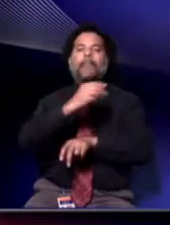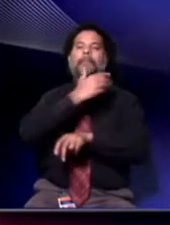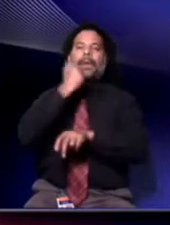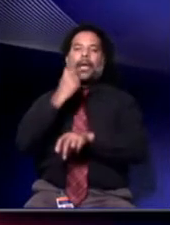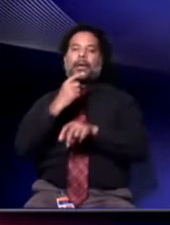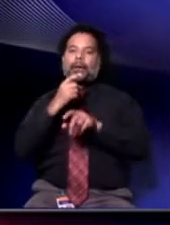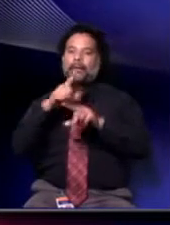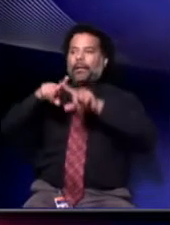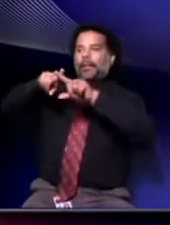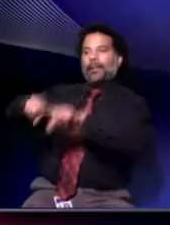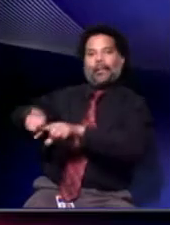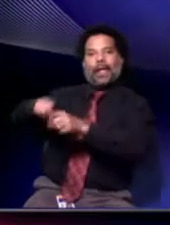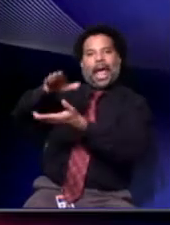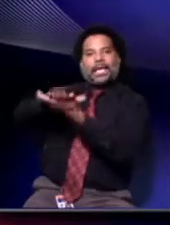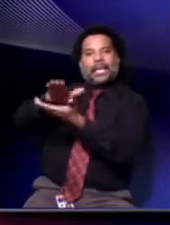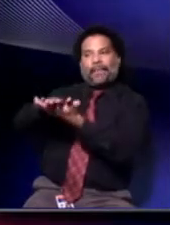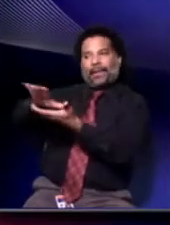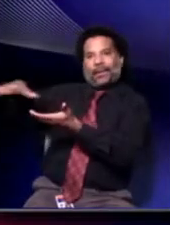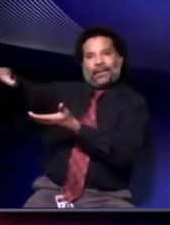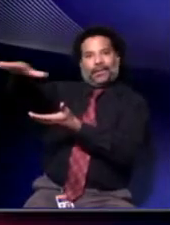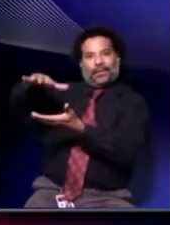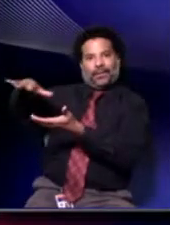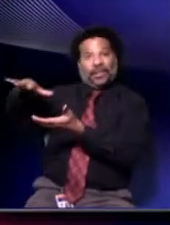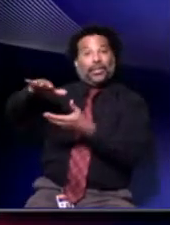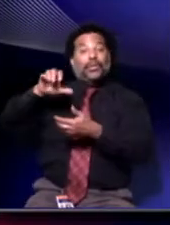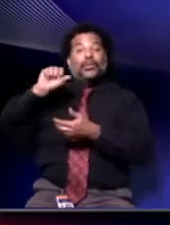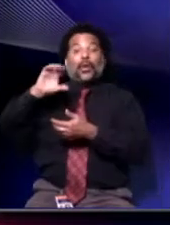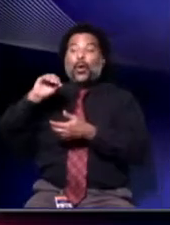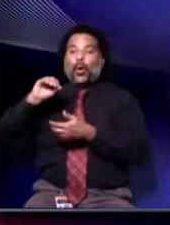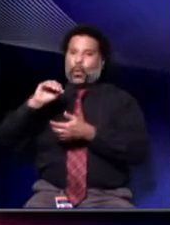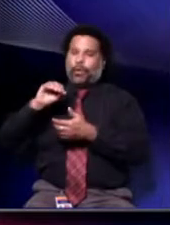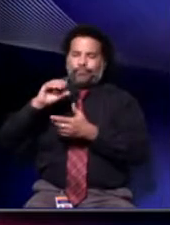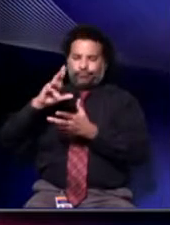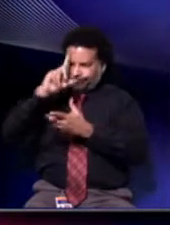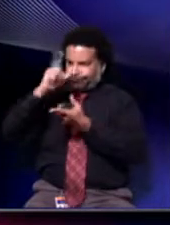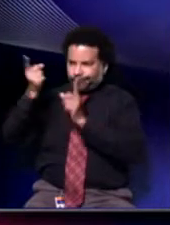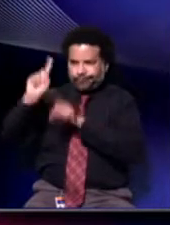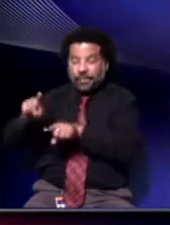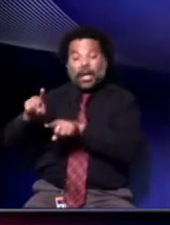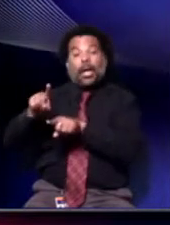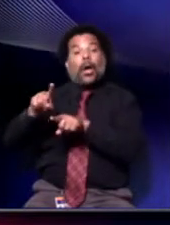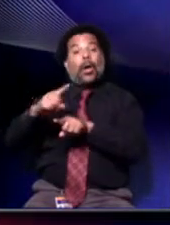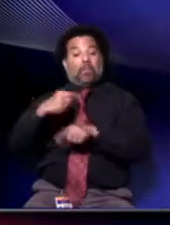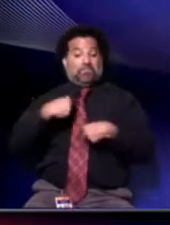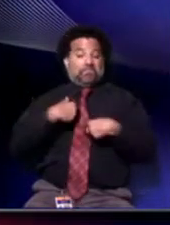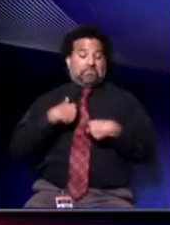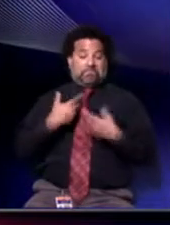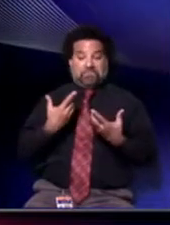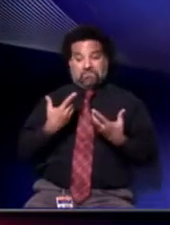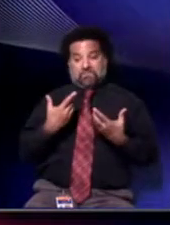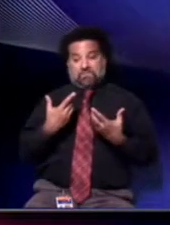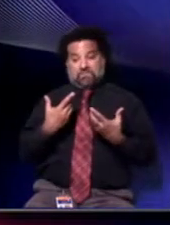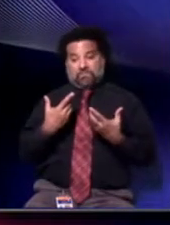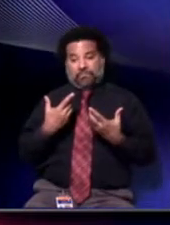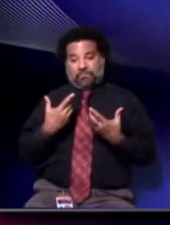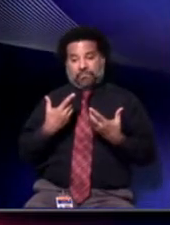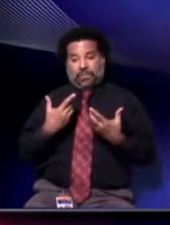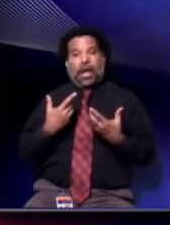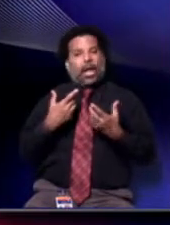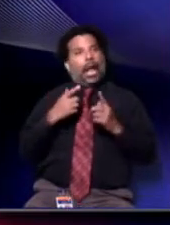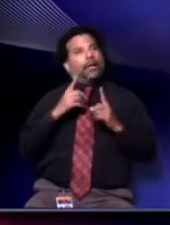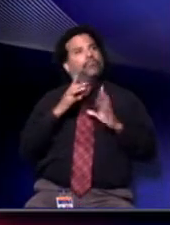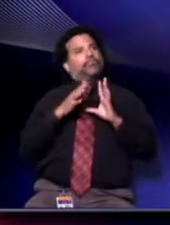and we are firmly committed to that. Personally, as an individual and speaking on behalf of the